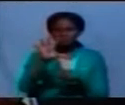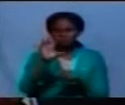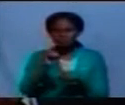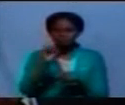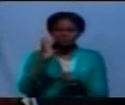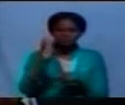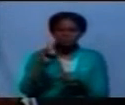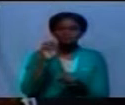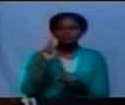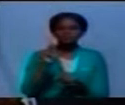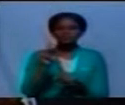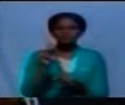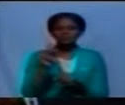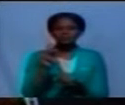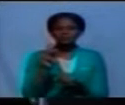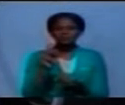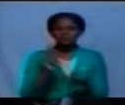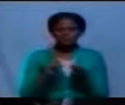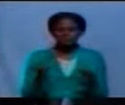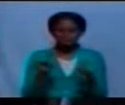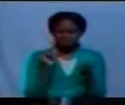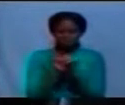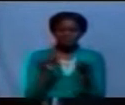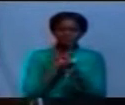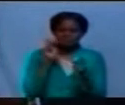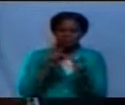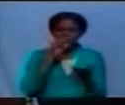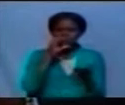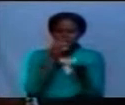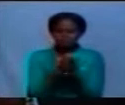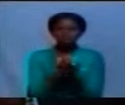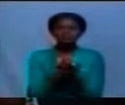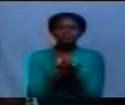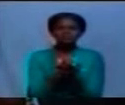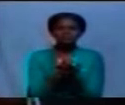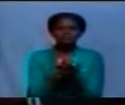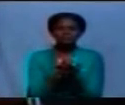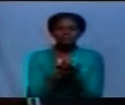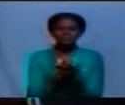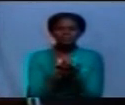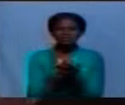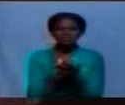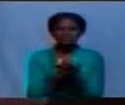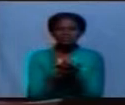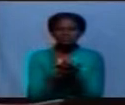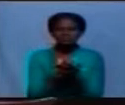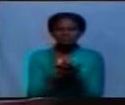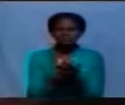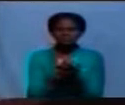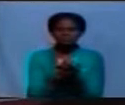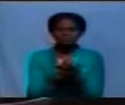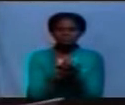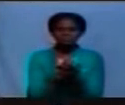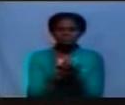right? But that's equivalent to a bag of cement. So if you suggest a forgo lunch? If you